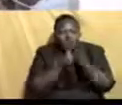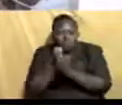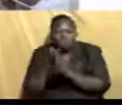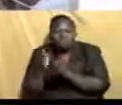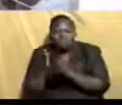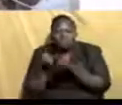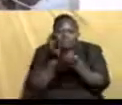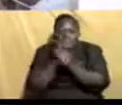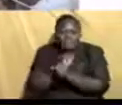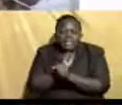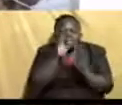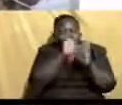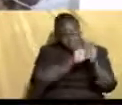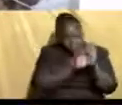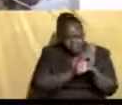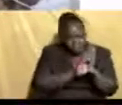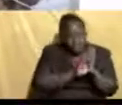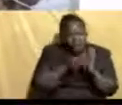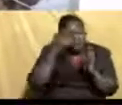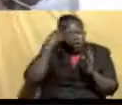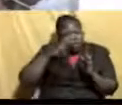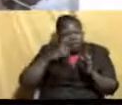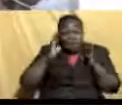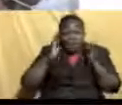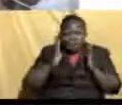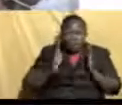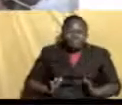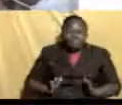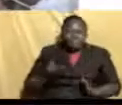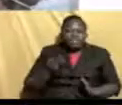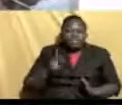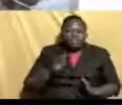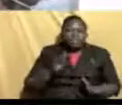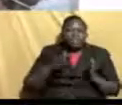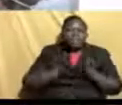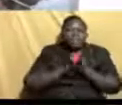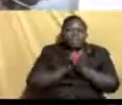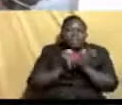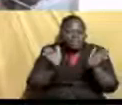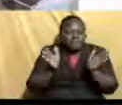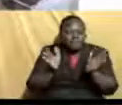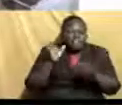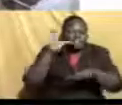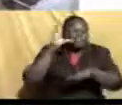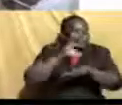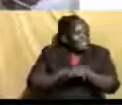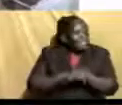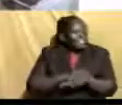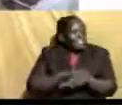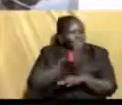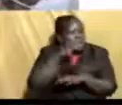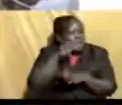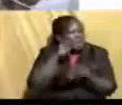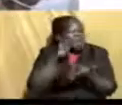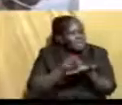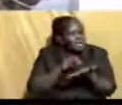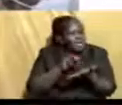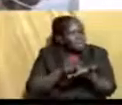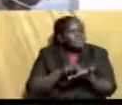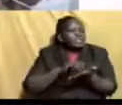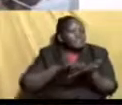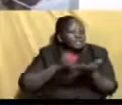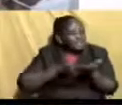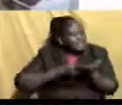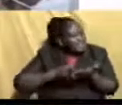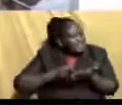constitution. One, the popular initiative. For a member of the public to garner 1 million signatures, valid